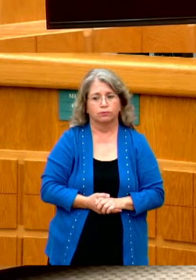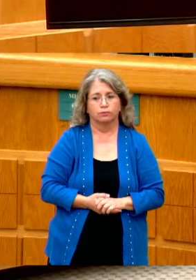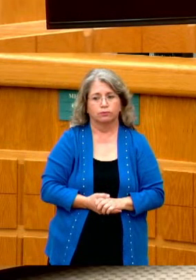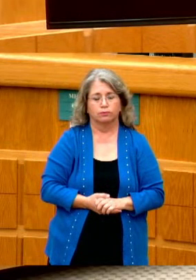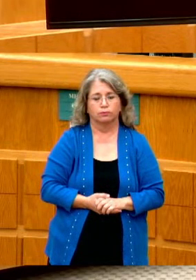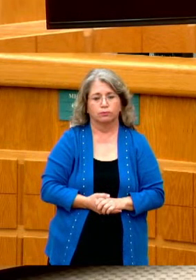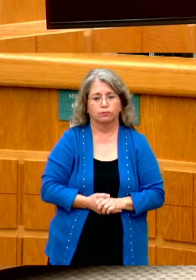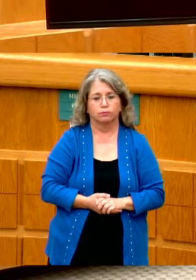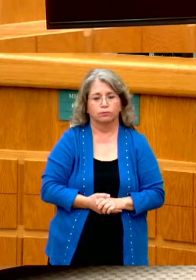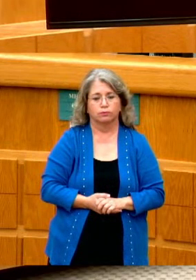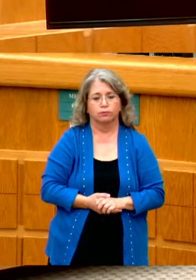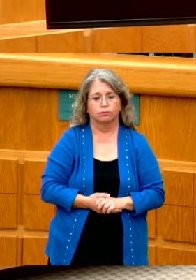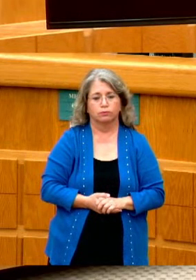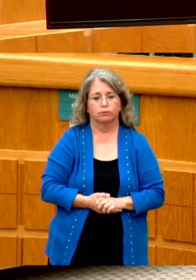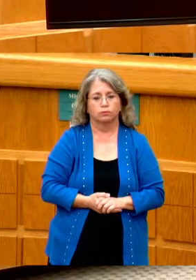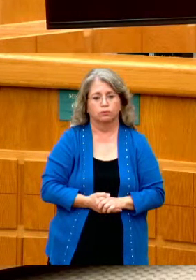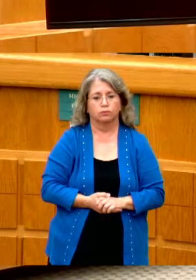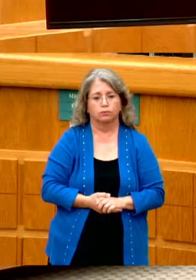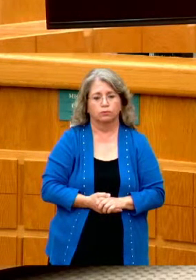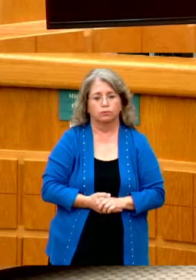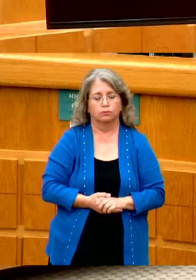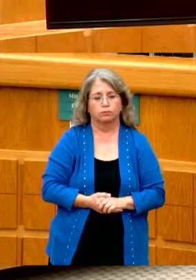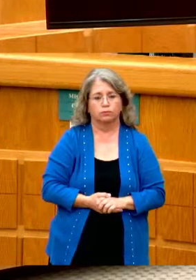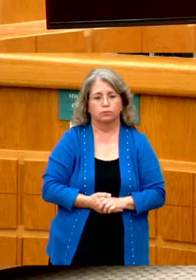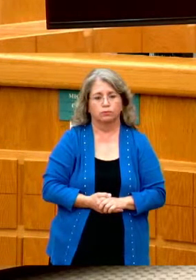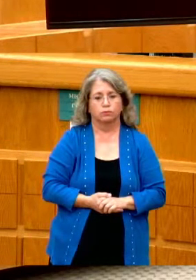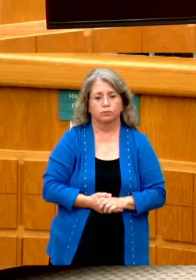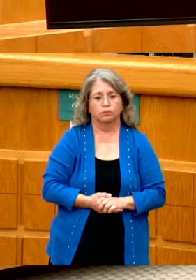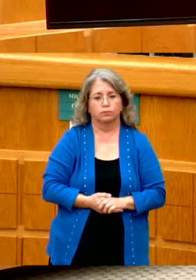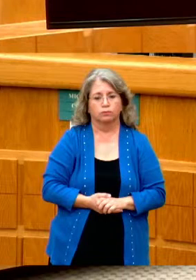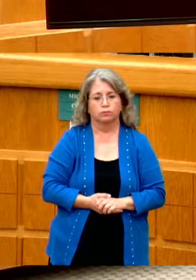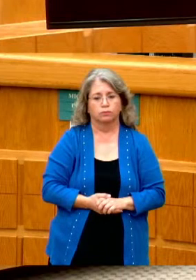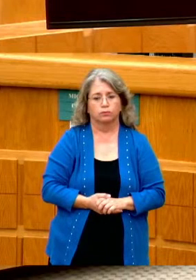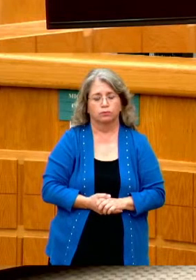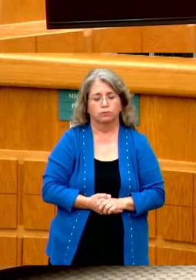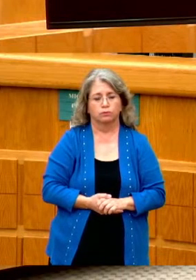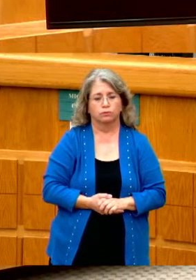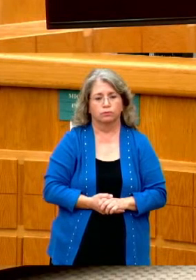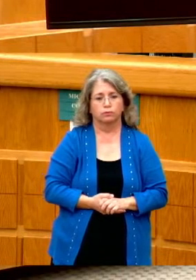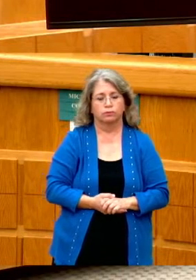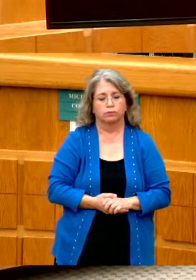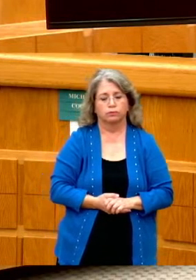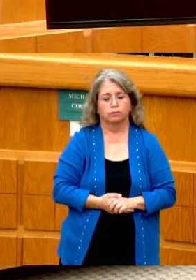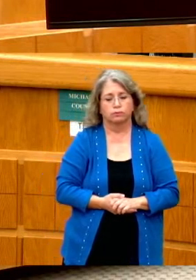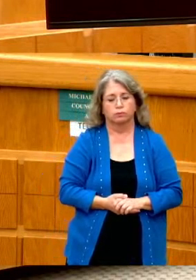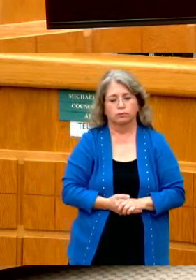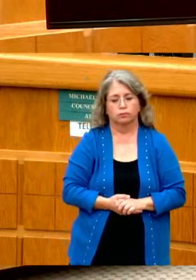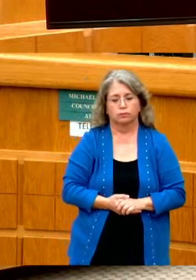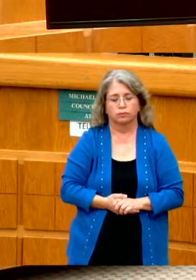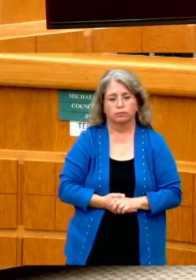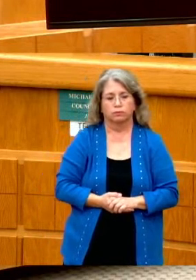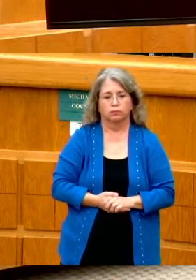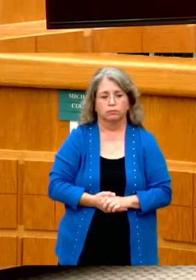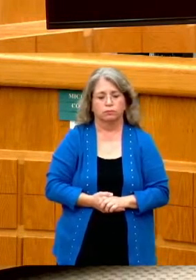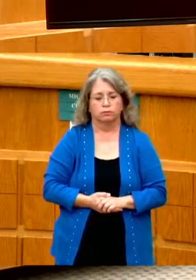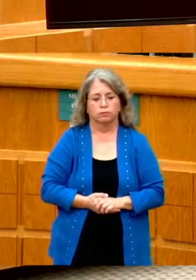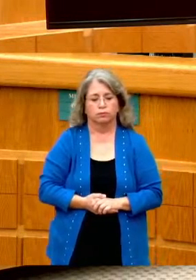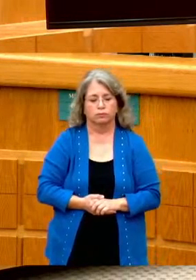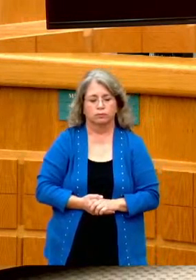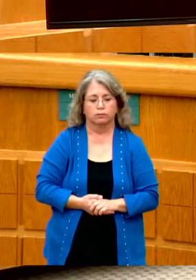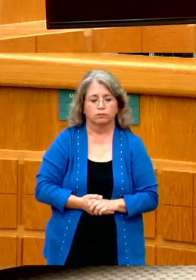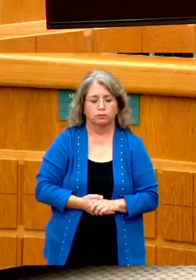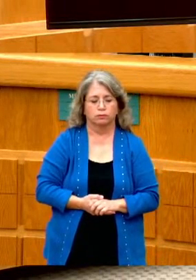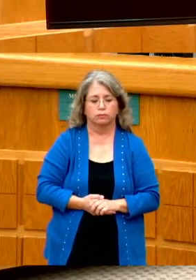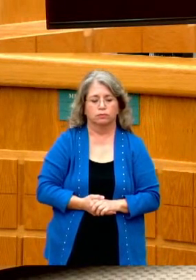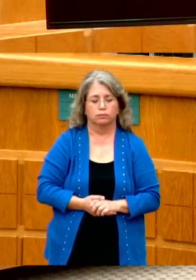comunidad. La vacuna no es obligatoria, pero le recomendamos que la reciba. Si decide vacunarse cuando sea su momento, asegúrese de que su teléfono esté